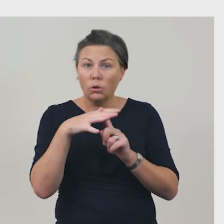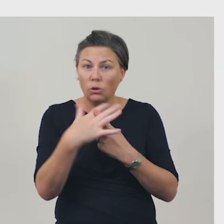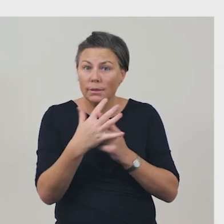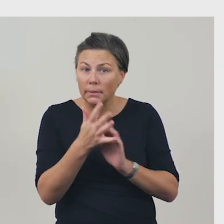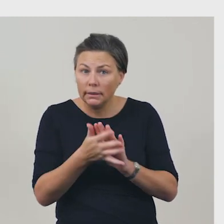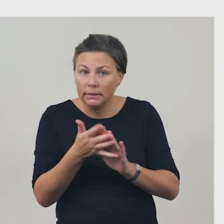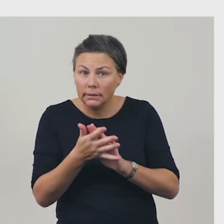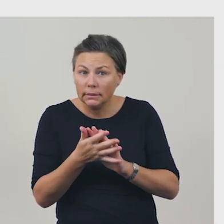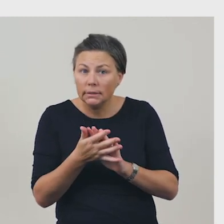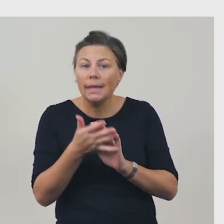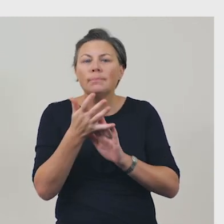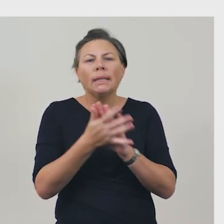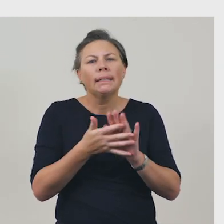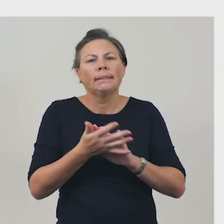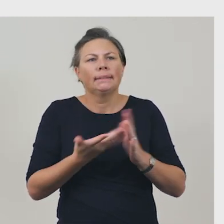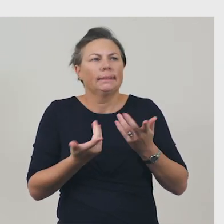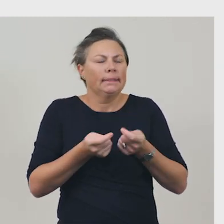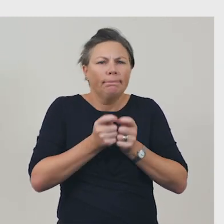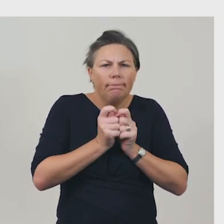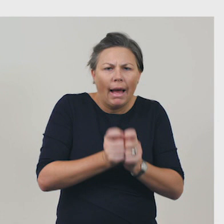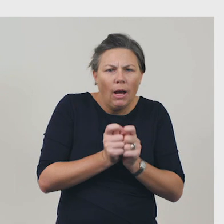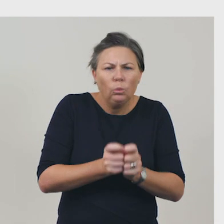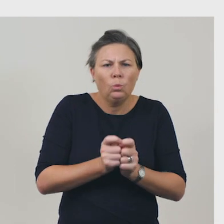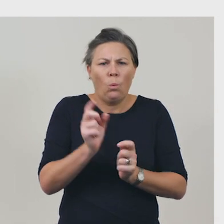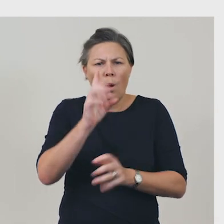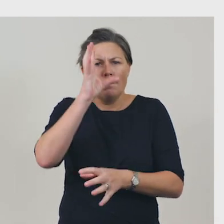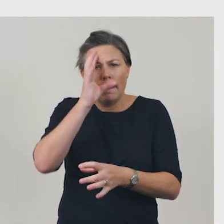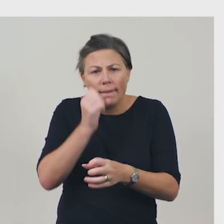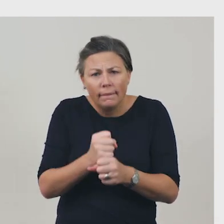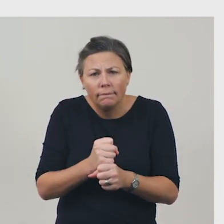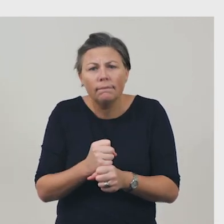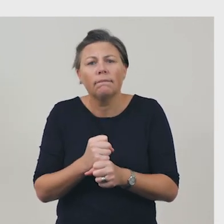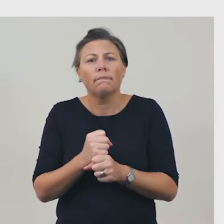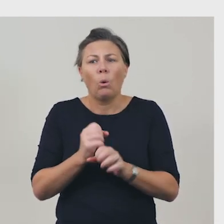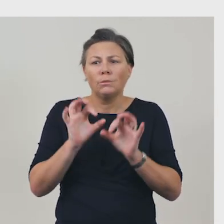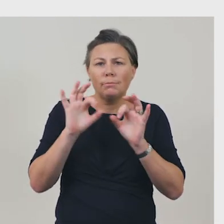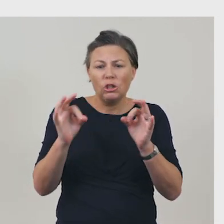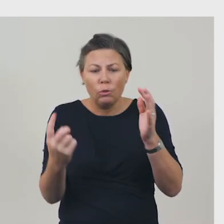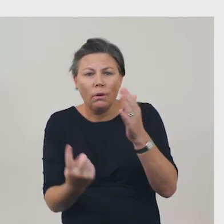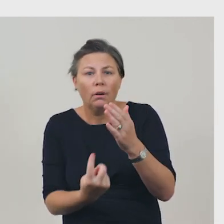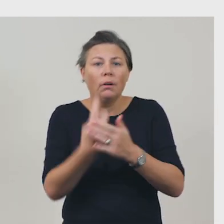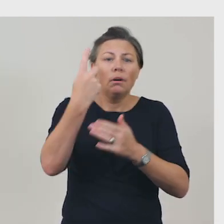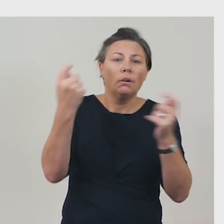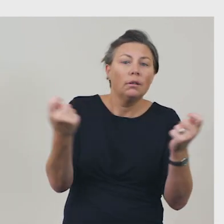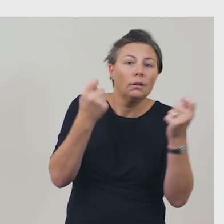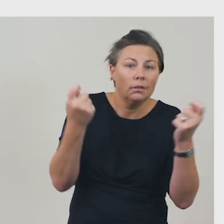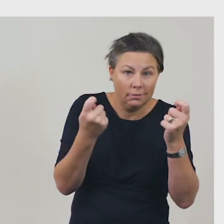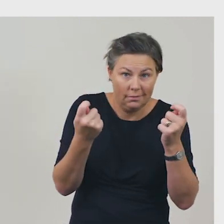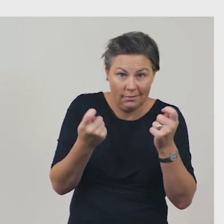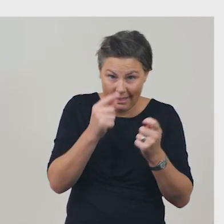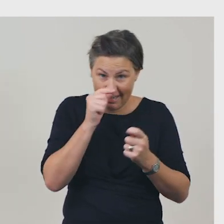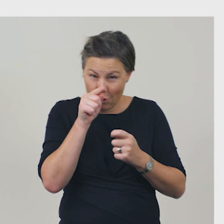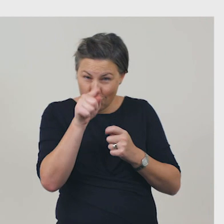The cultural context refers to the cultural values, beliefs, and events in the text. Can you find